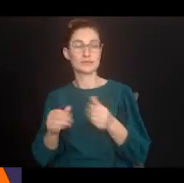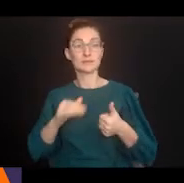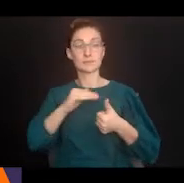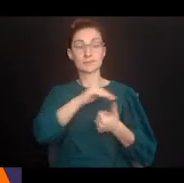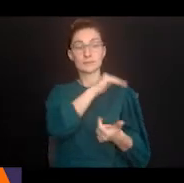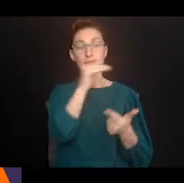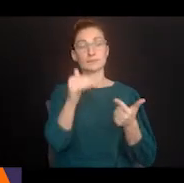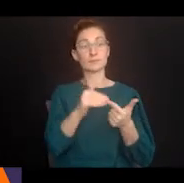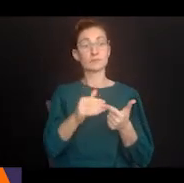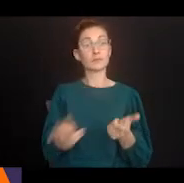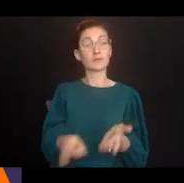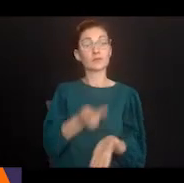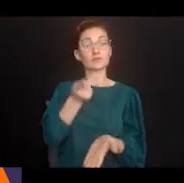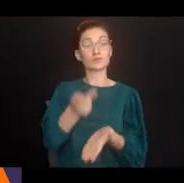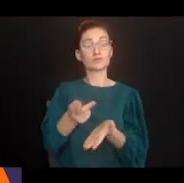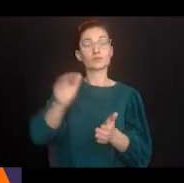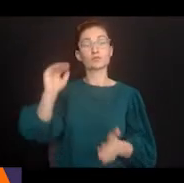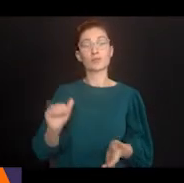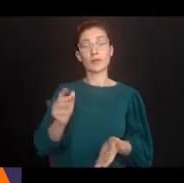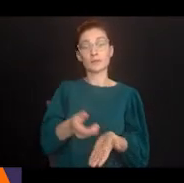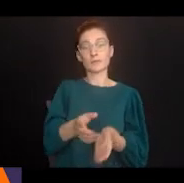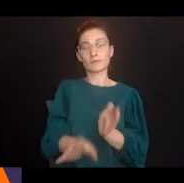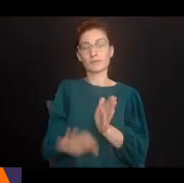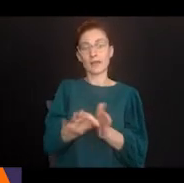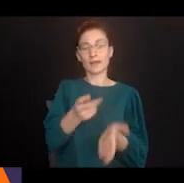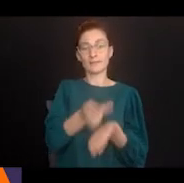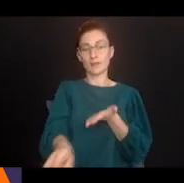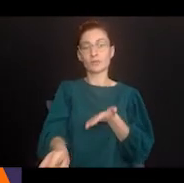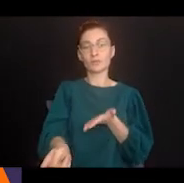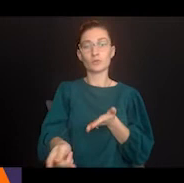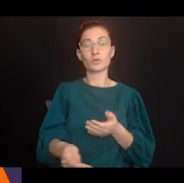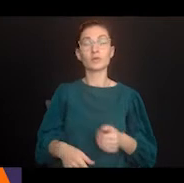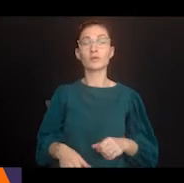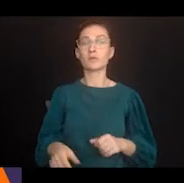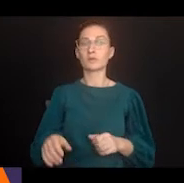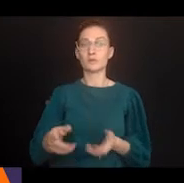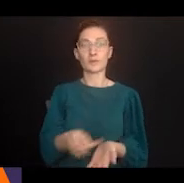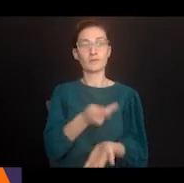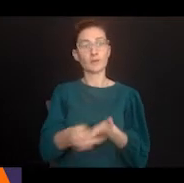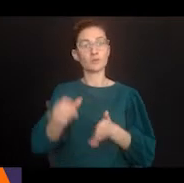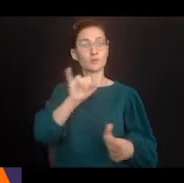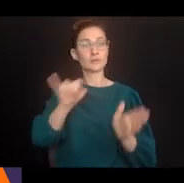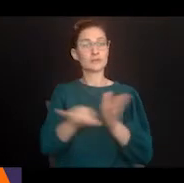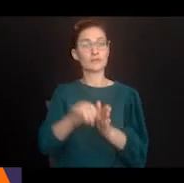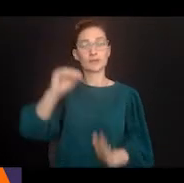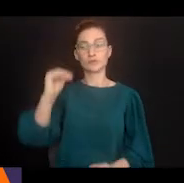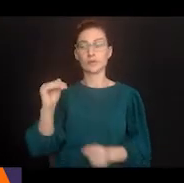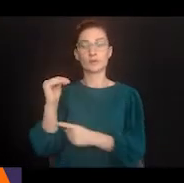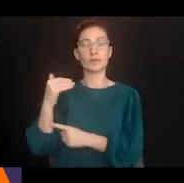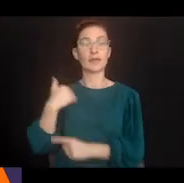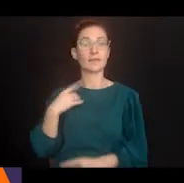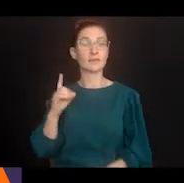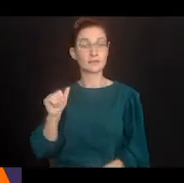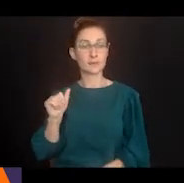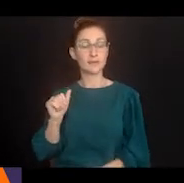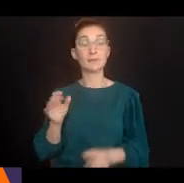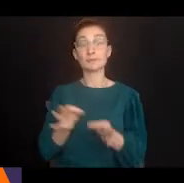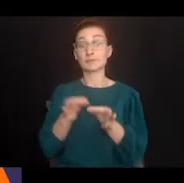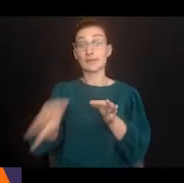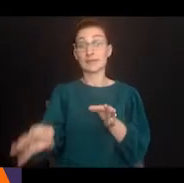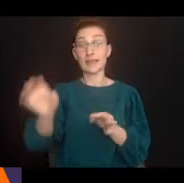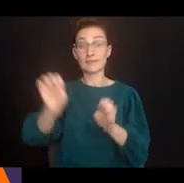services. 2. Child find failure. Failure to timely identify a child with a disability, delay